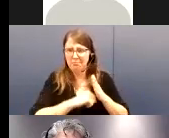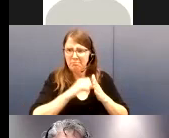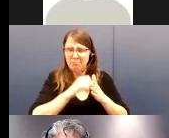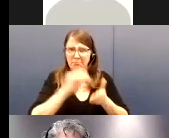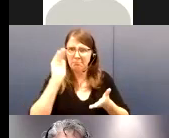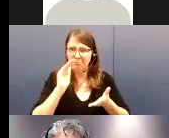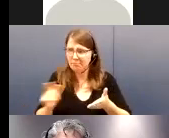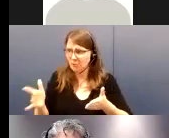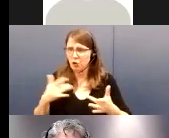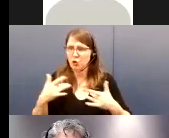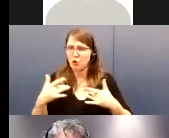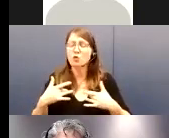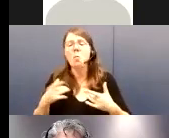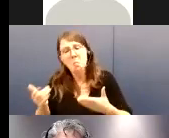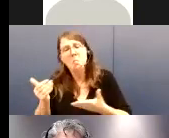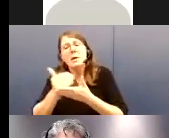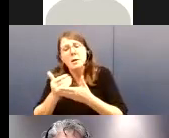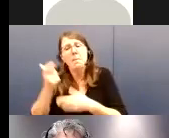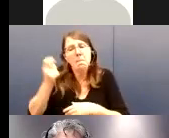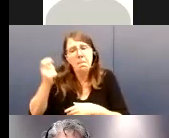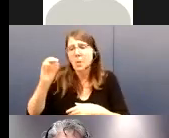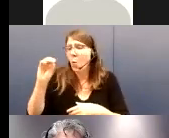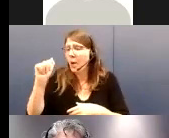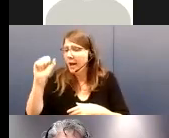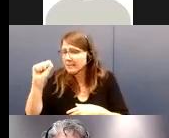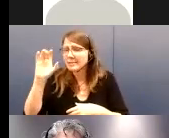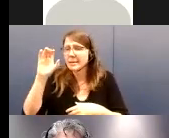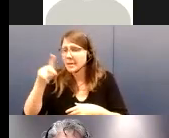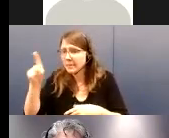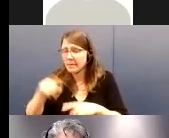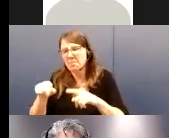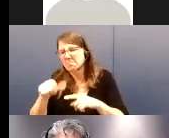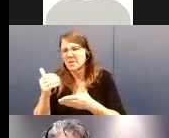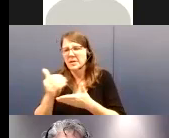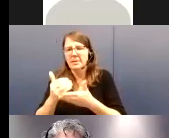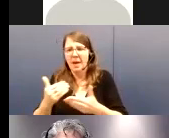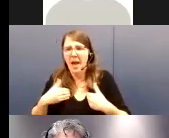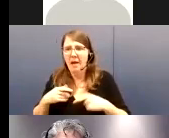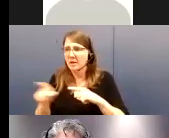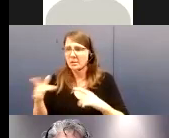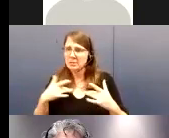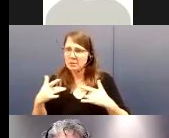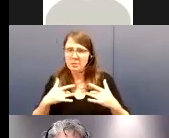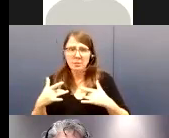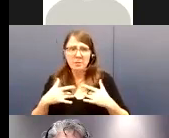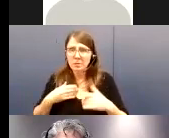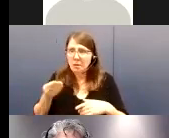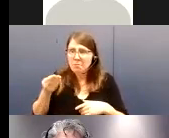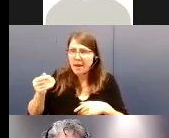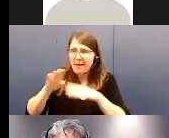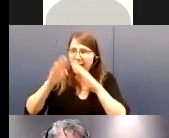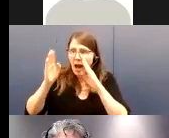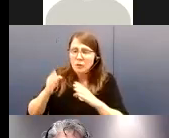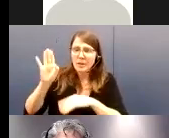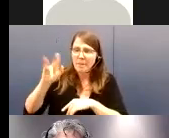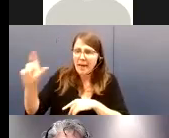in addition to OAS and CPP, and started being very fearful that she wouldn't have enough money for her housing or for her bills, and